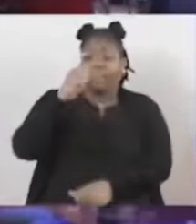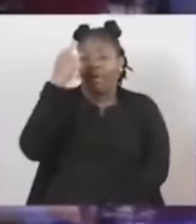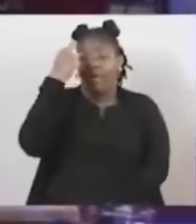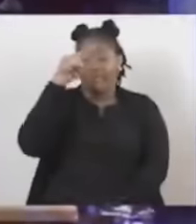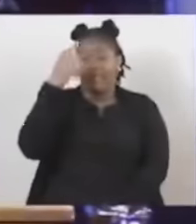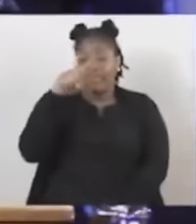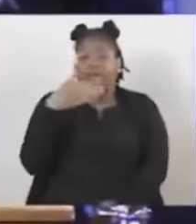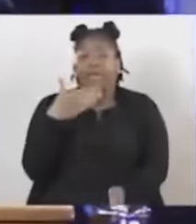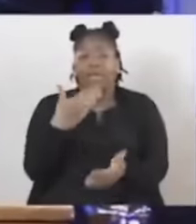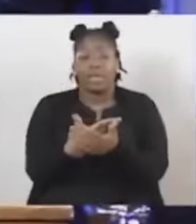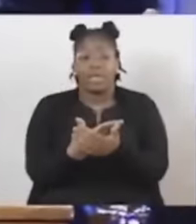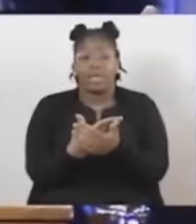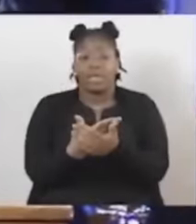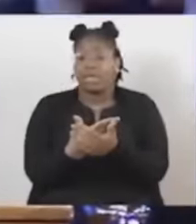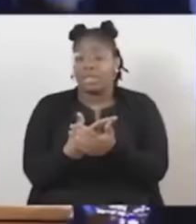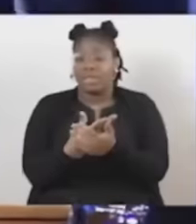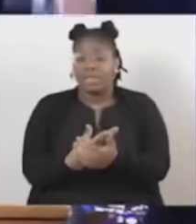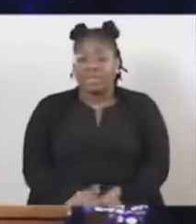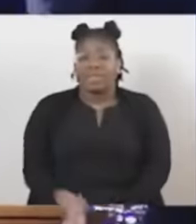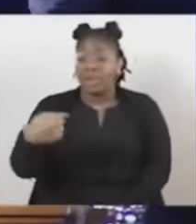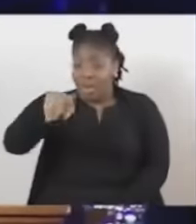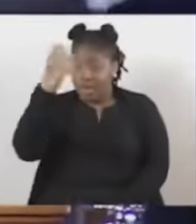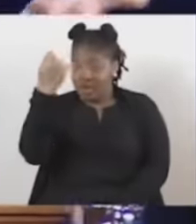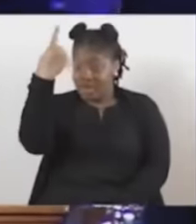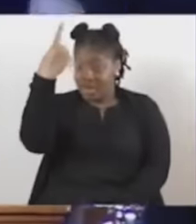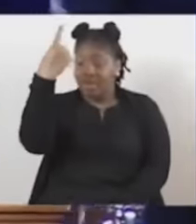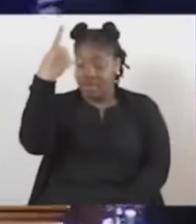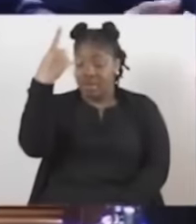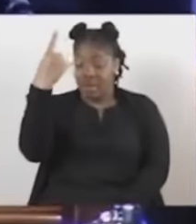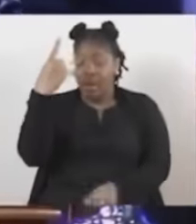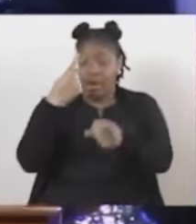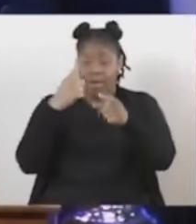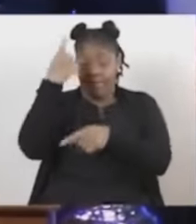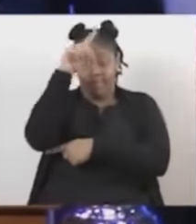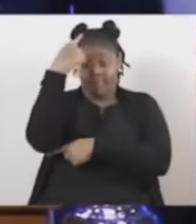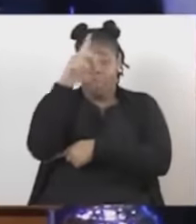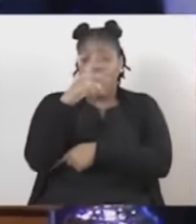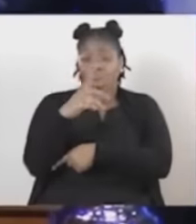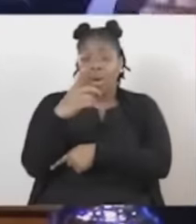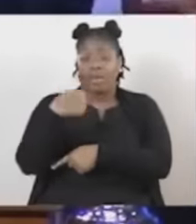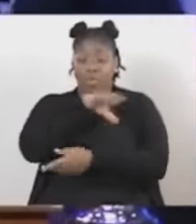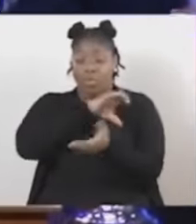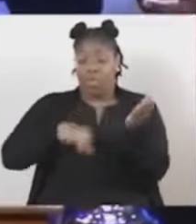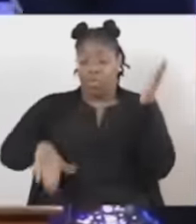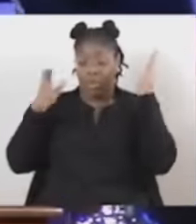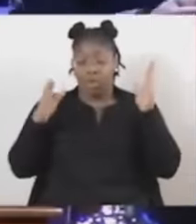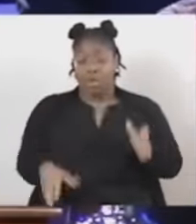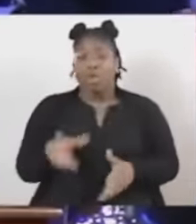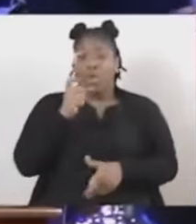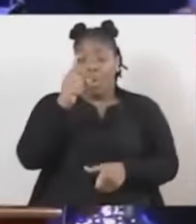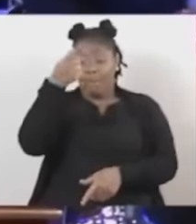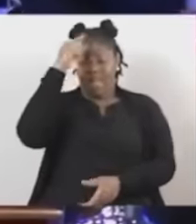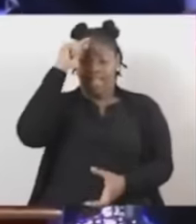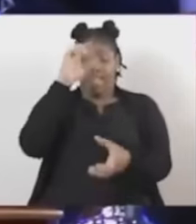for good. Have I got a witness here tonight? For those of us who are called according to